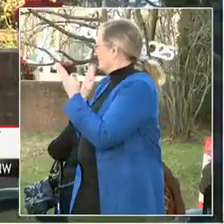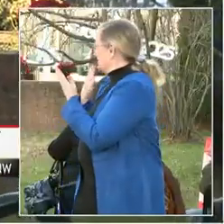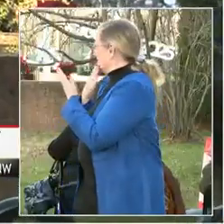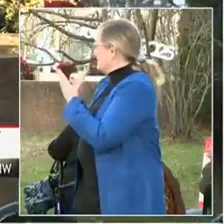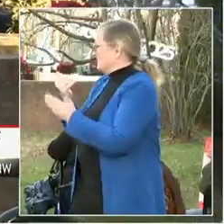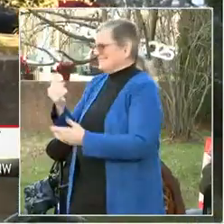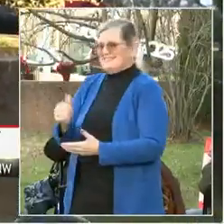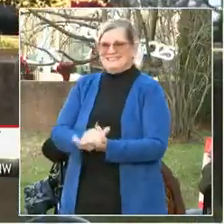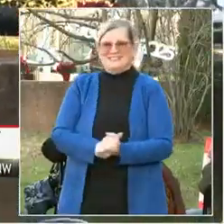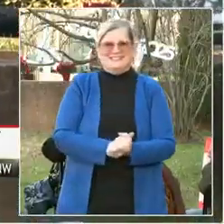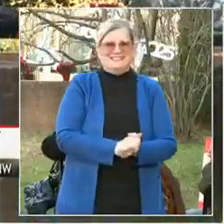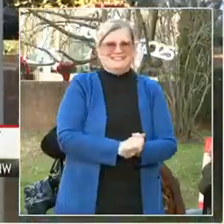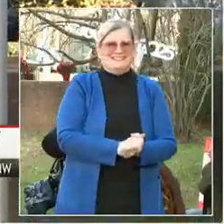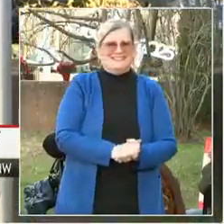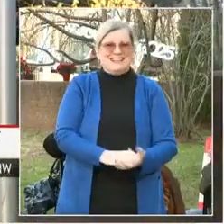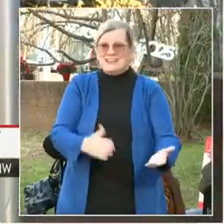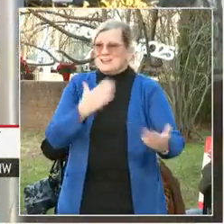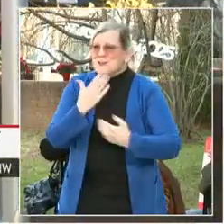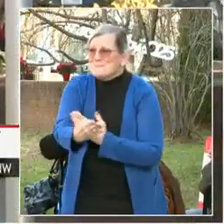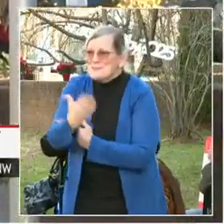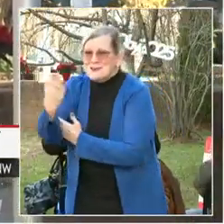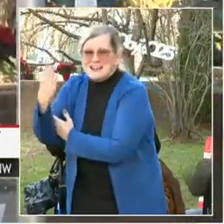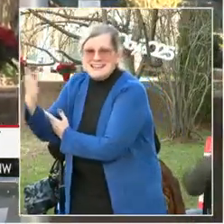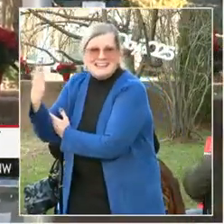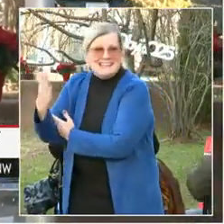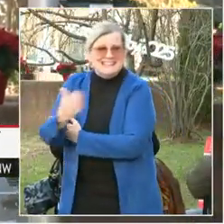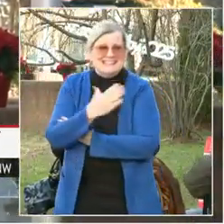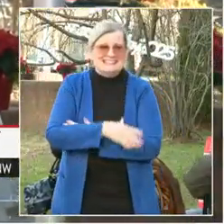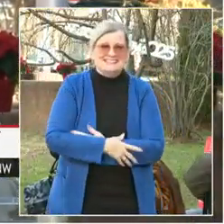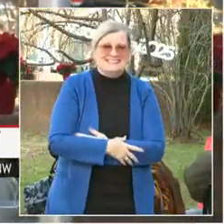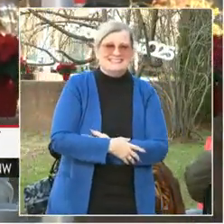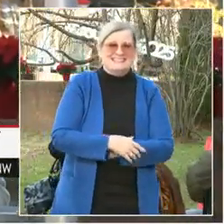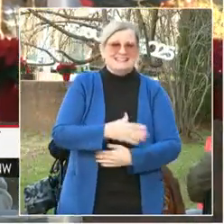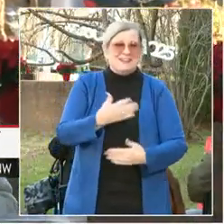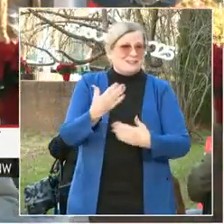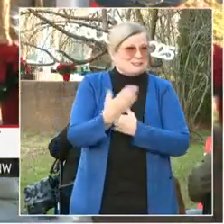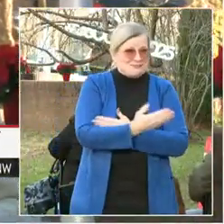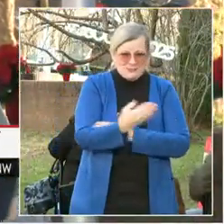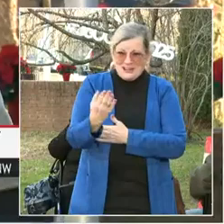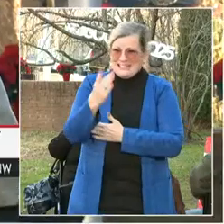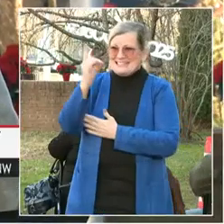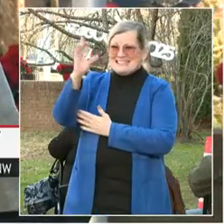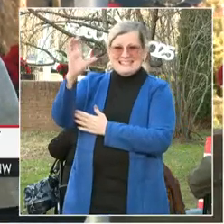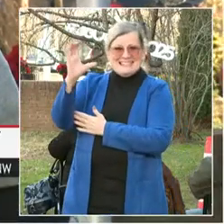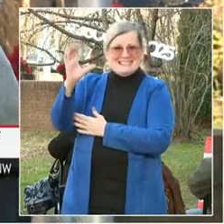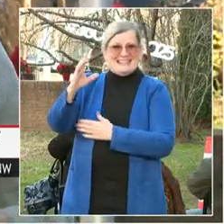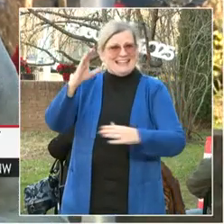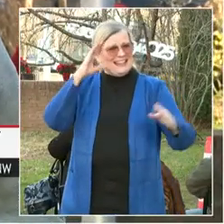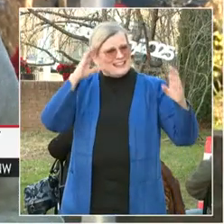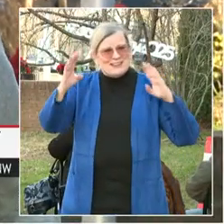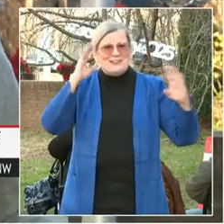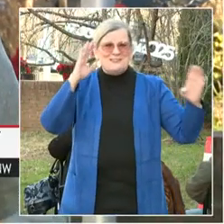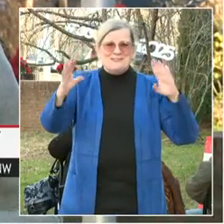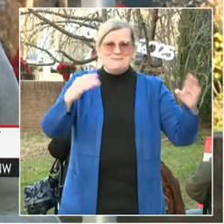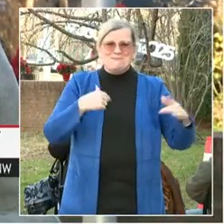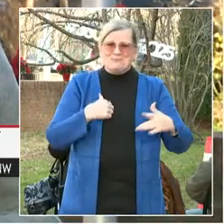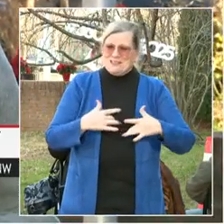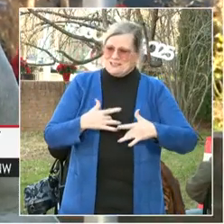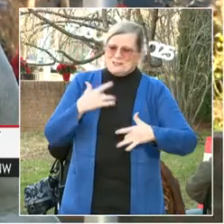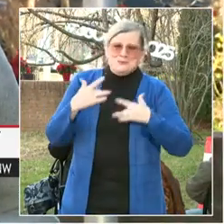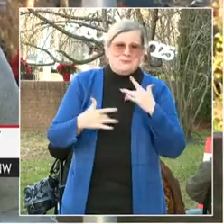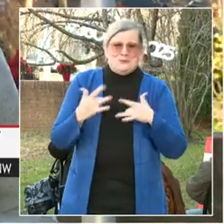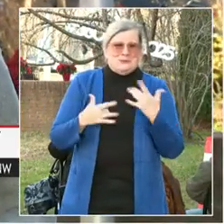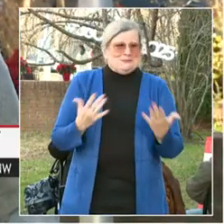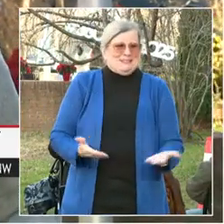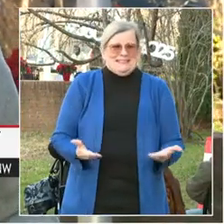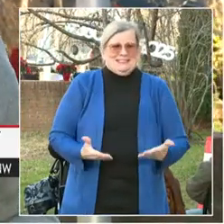you. Well, good morning, Chevy Chase. And good morning, D.C. I am just so delighted to be here